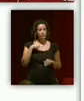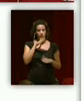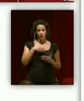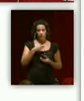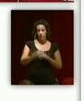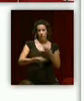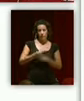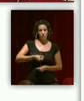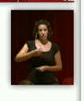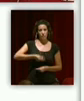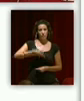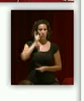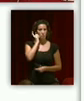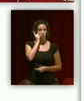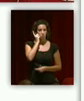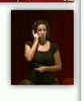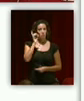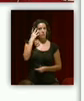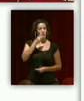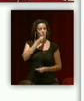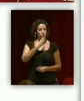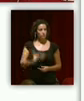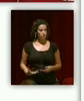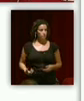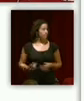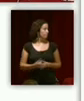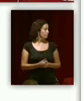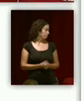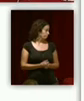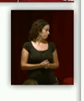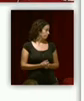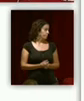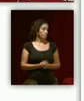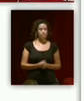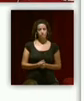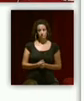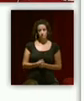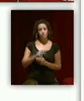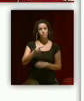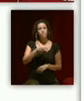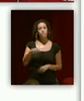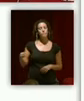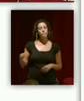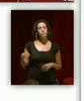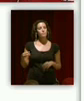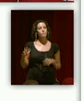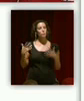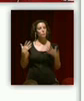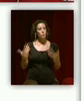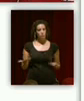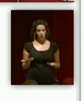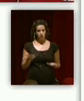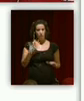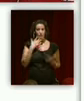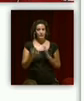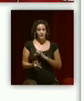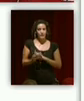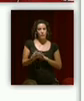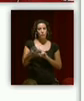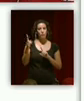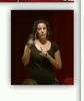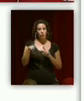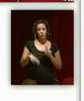commonly used. I mean, smartphones and smart devices are extensively used. What were